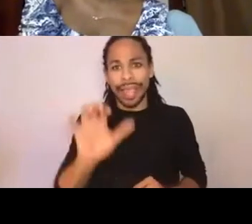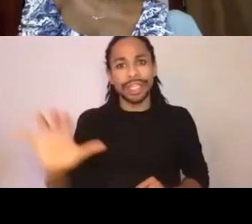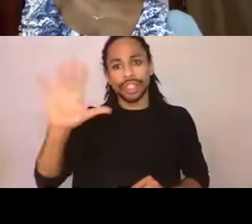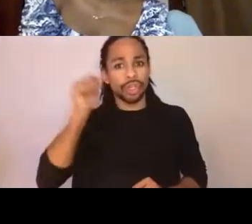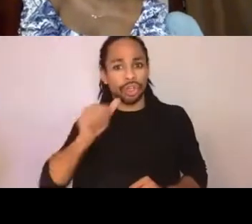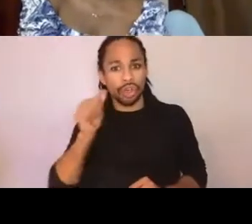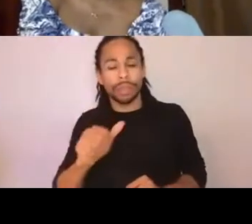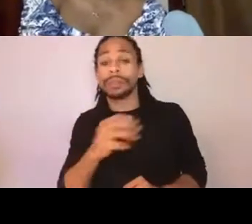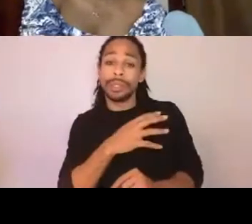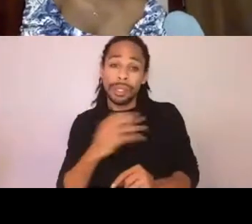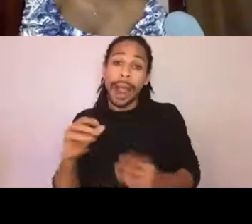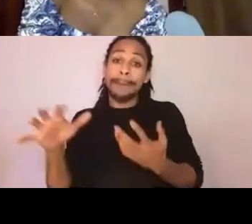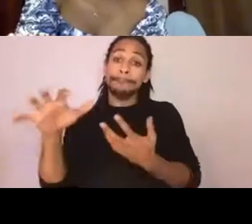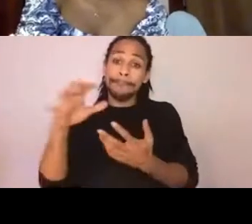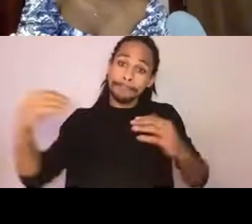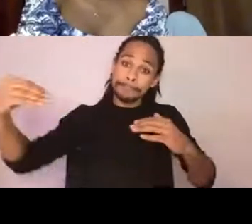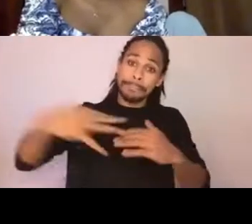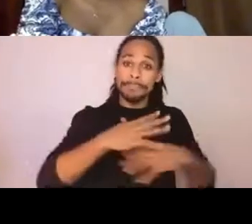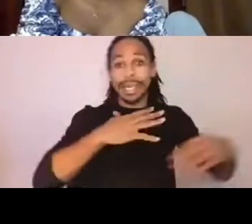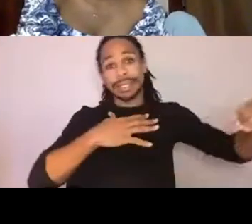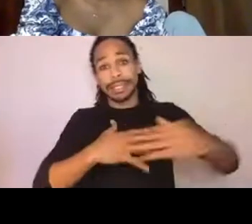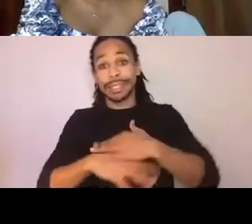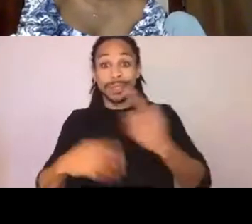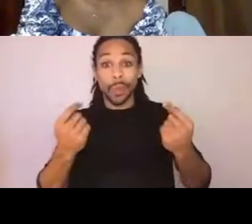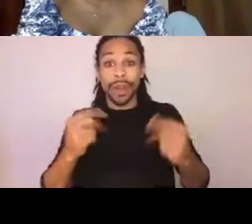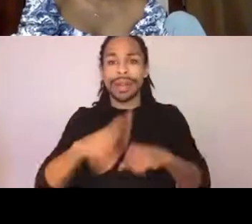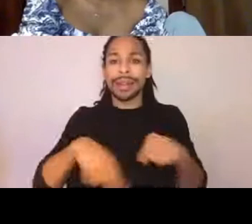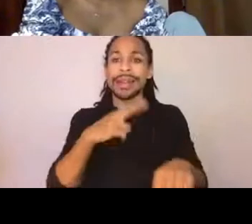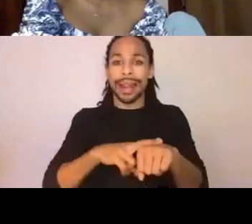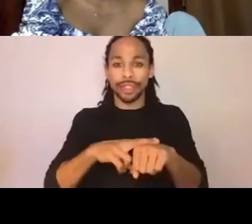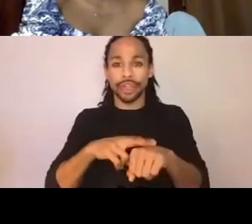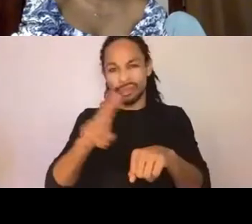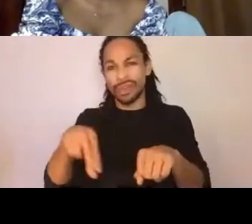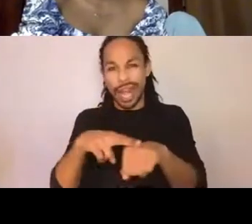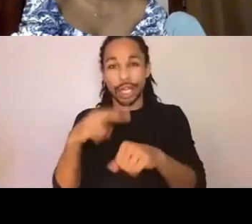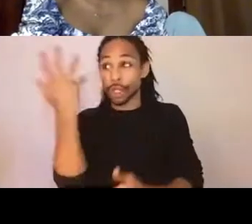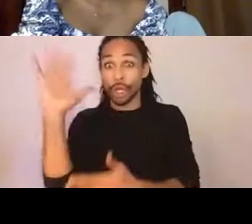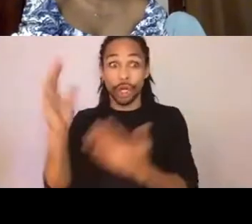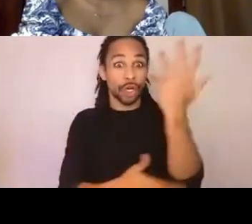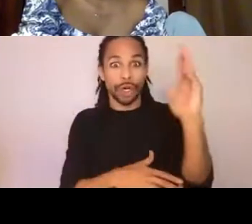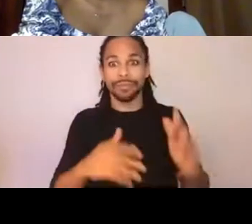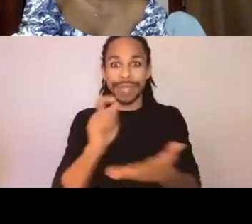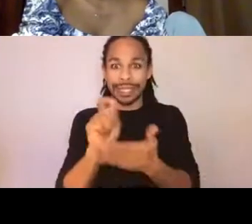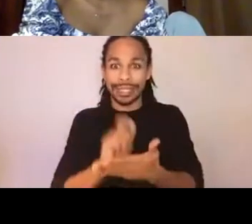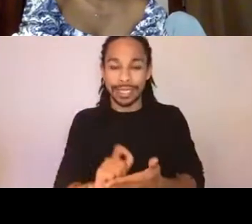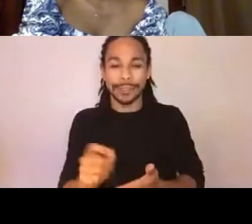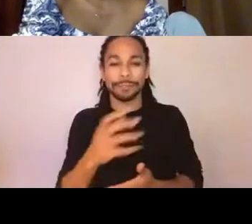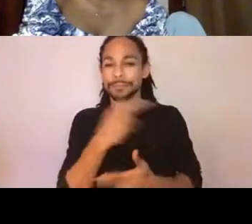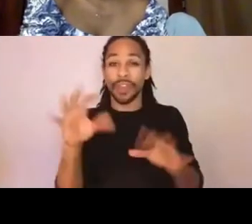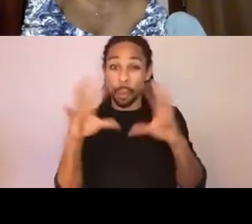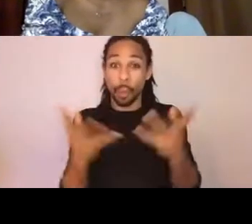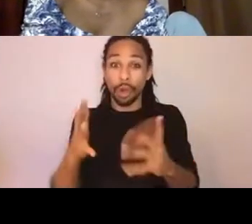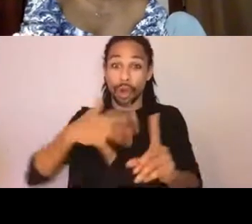mixes nature essays and essays about the world around us. And it's this beautiful meditation on